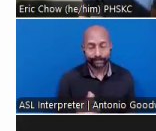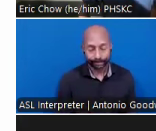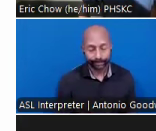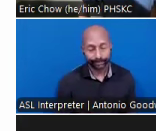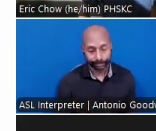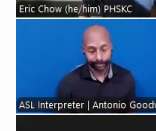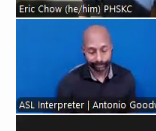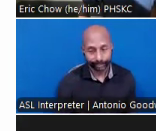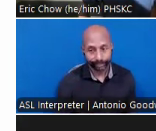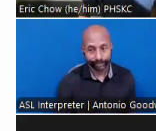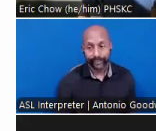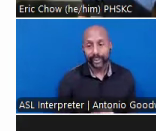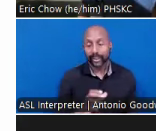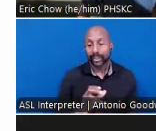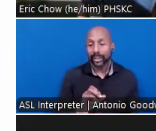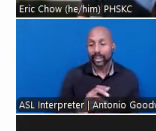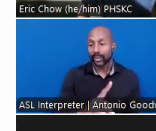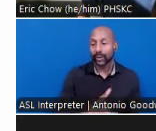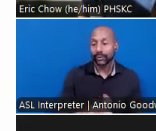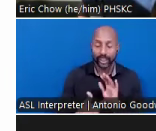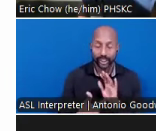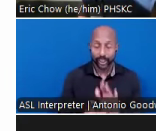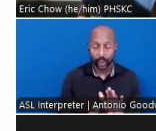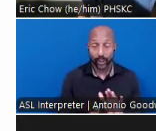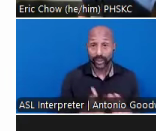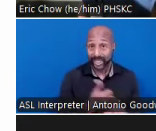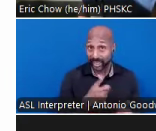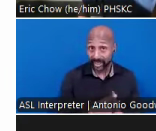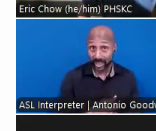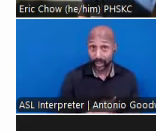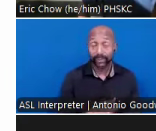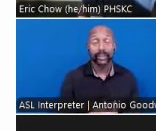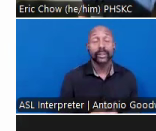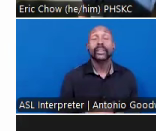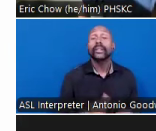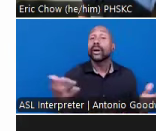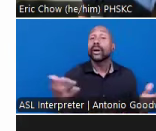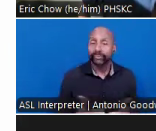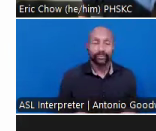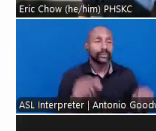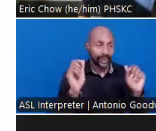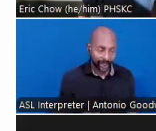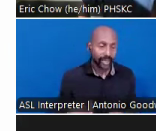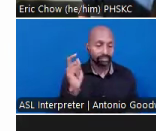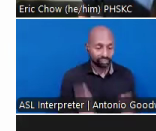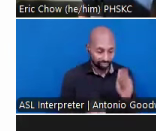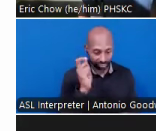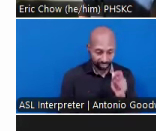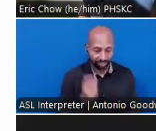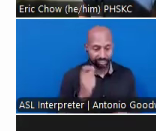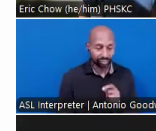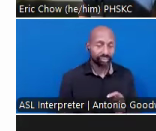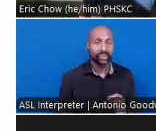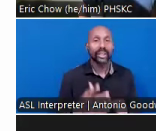think COVID has shown its ability once again to mutate and evade our immune system, but our